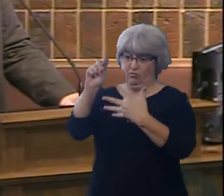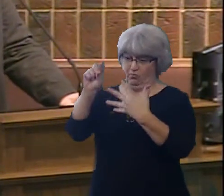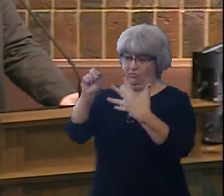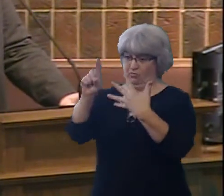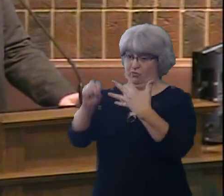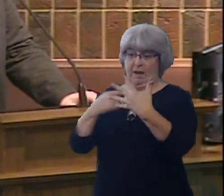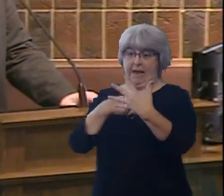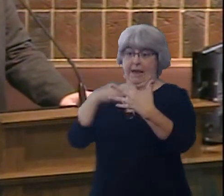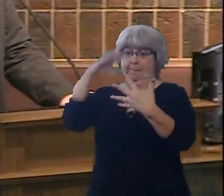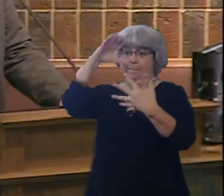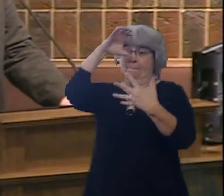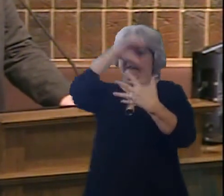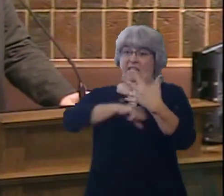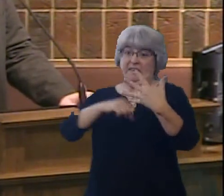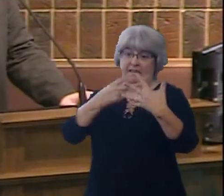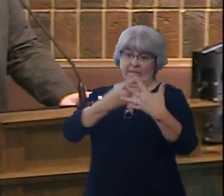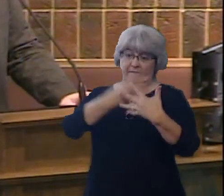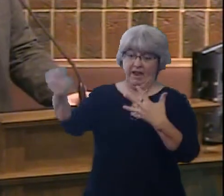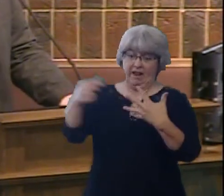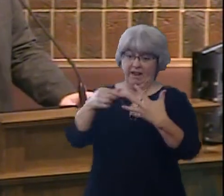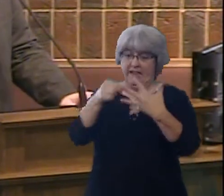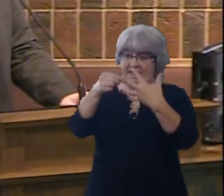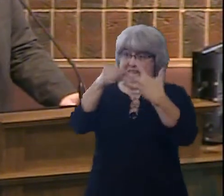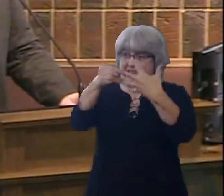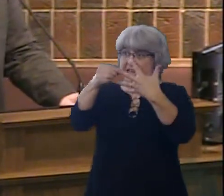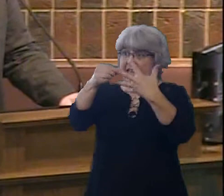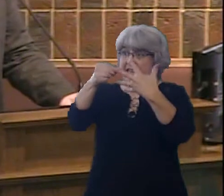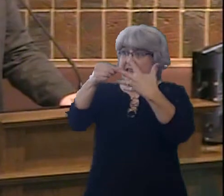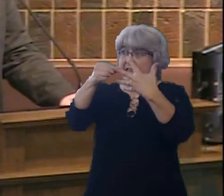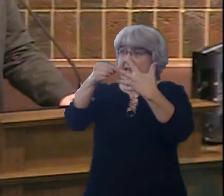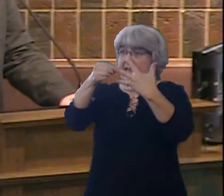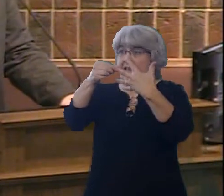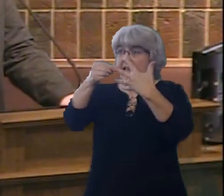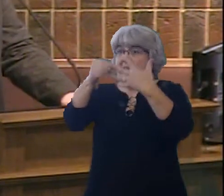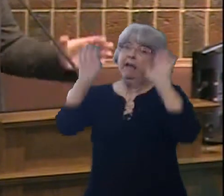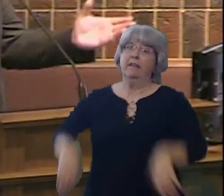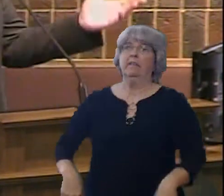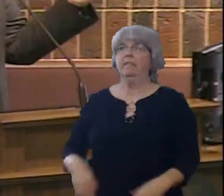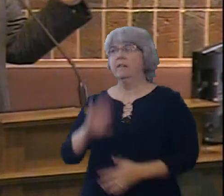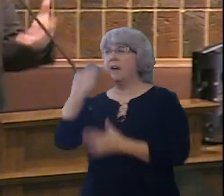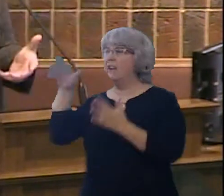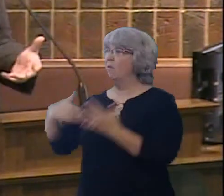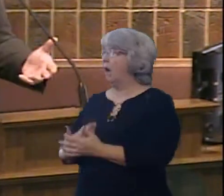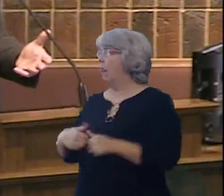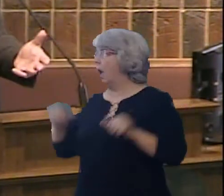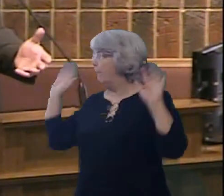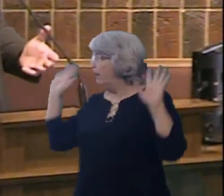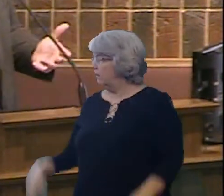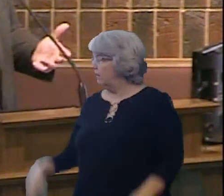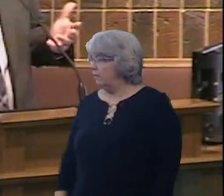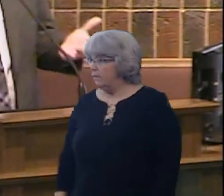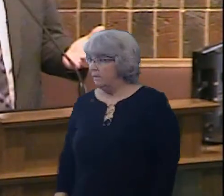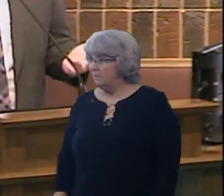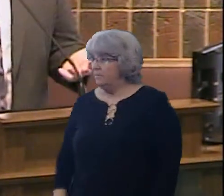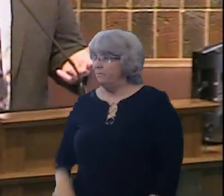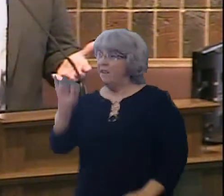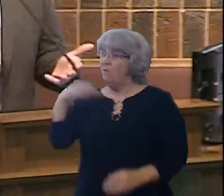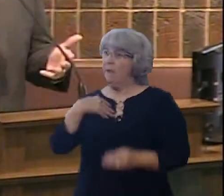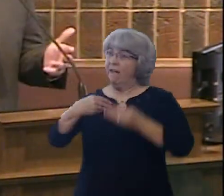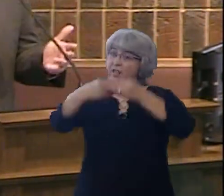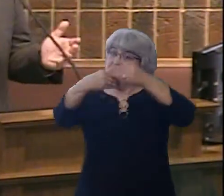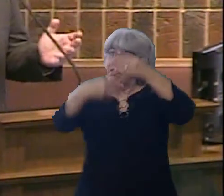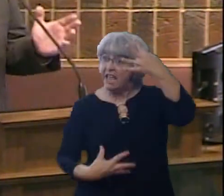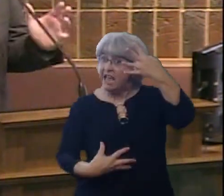in any one of them, it makes it a lot more likely for you to fail in all of them. The more things you add onto someone, the less likely it